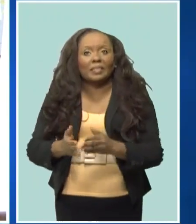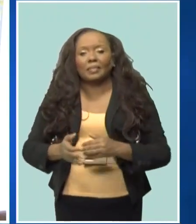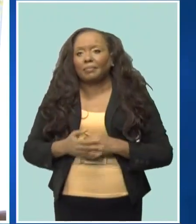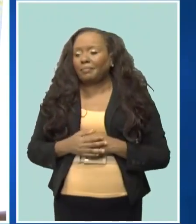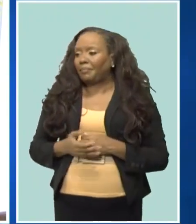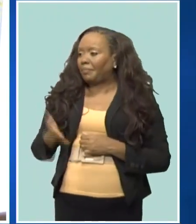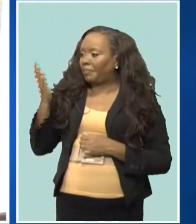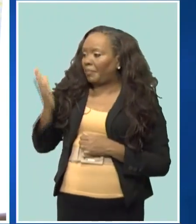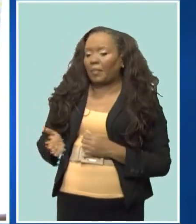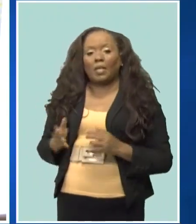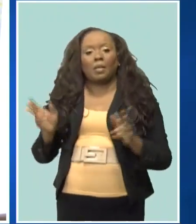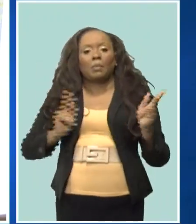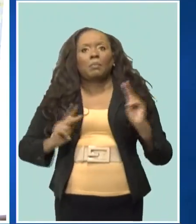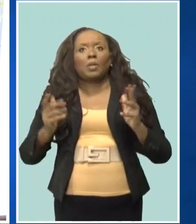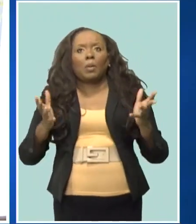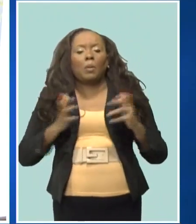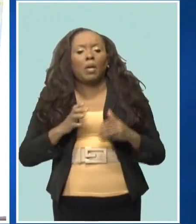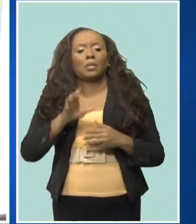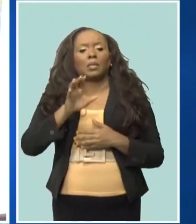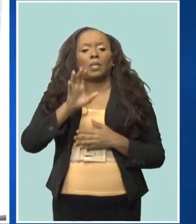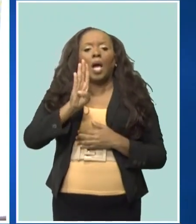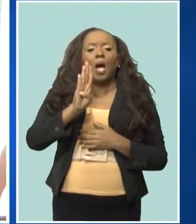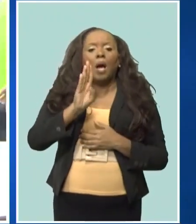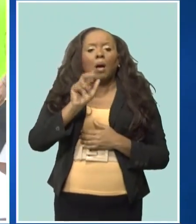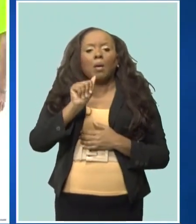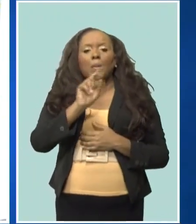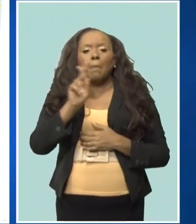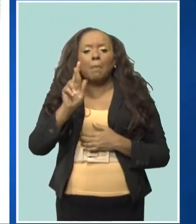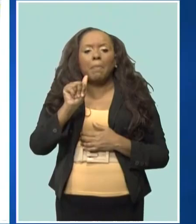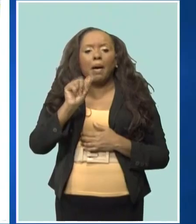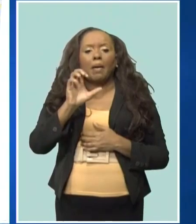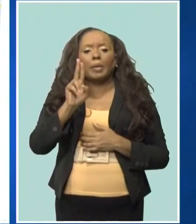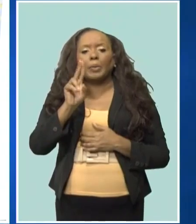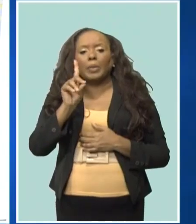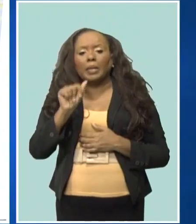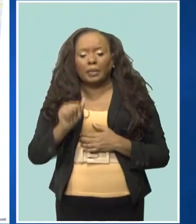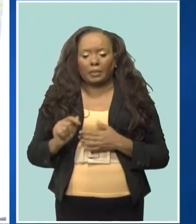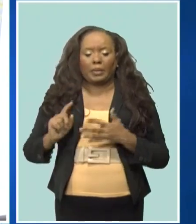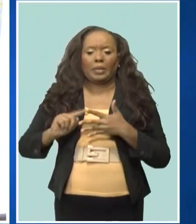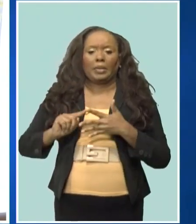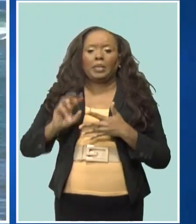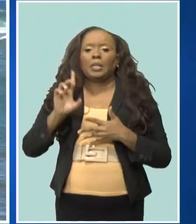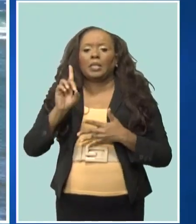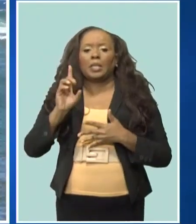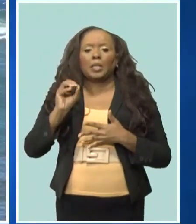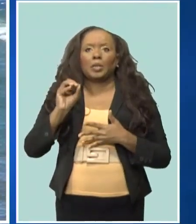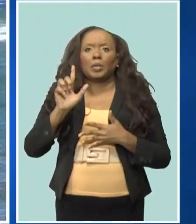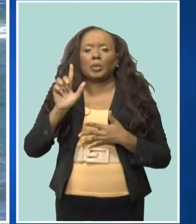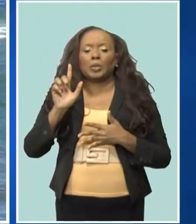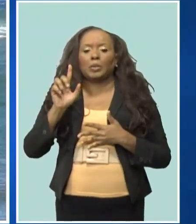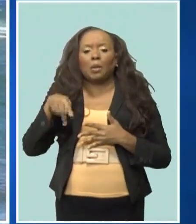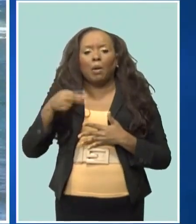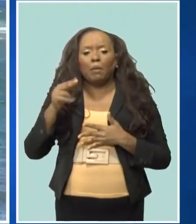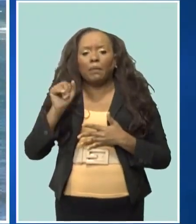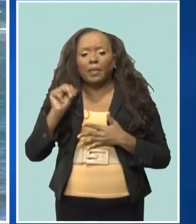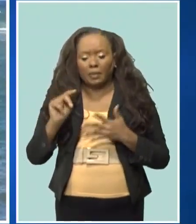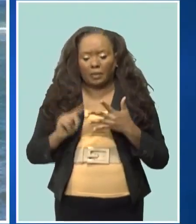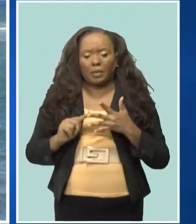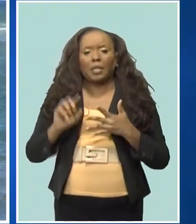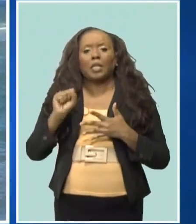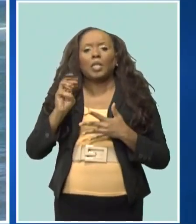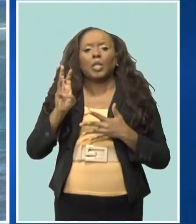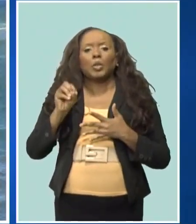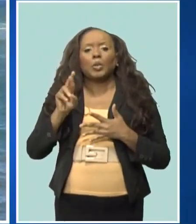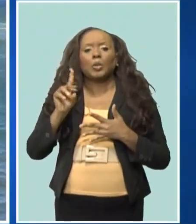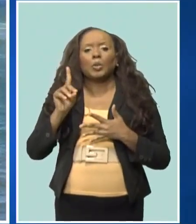for a barracuda and kingfish and dolphin. And the boats ain't able to go due to the weather, how the wind blowing and stuff like that. You don't risk going out there